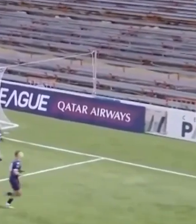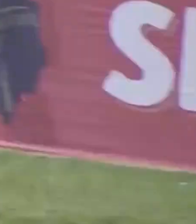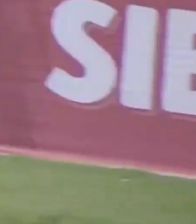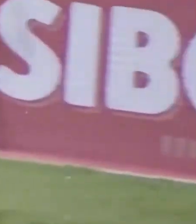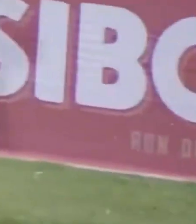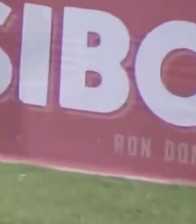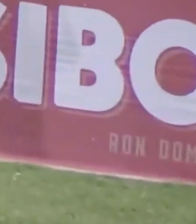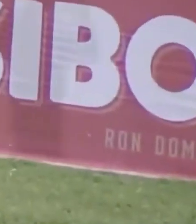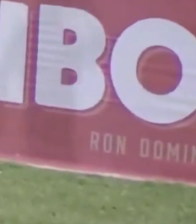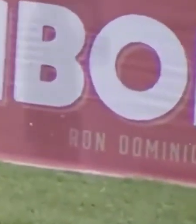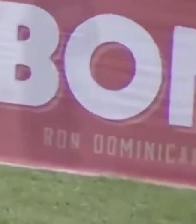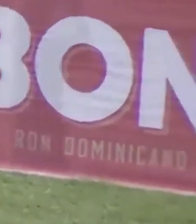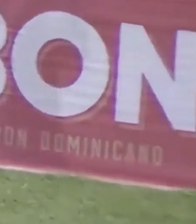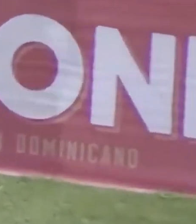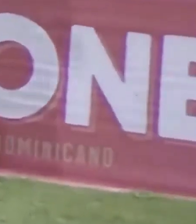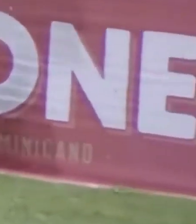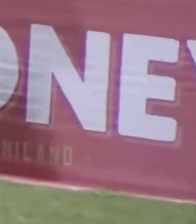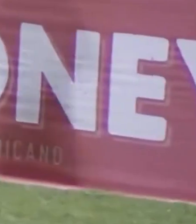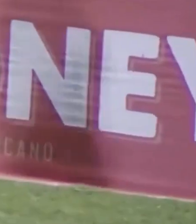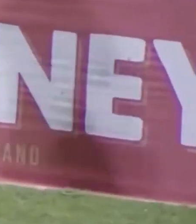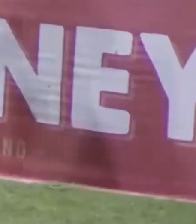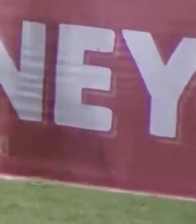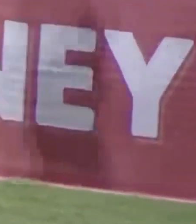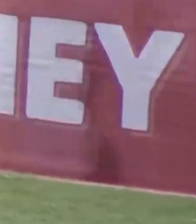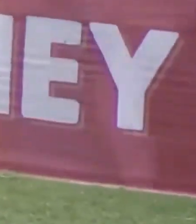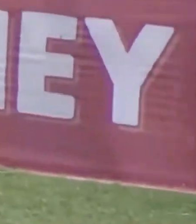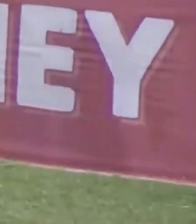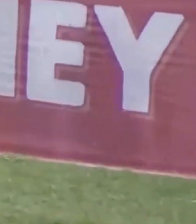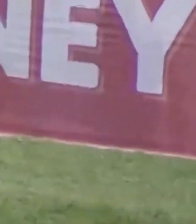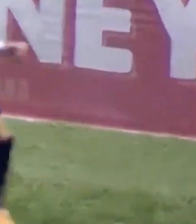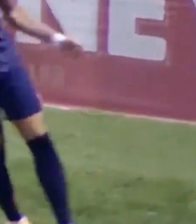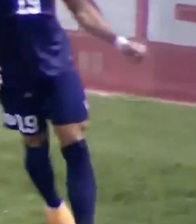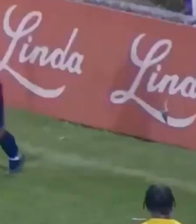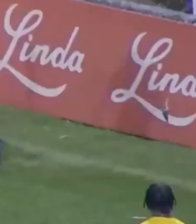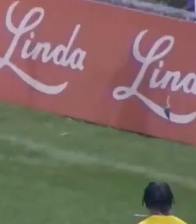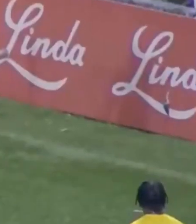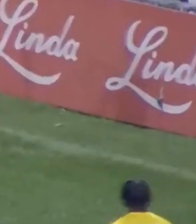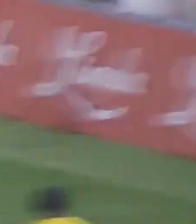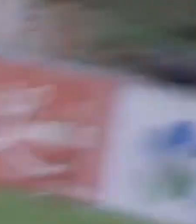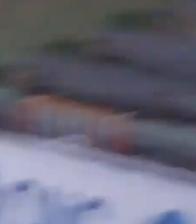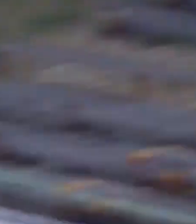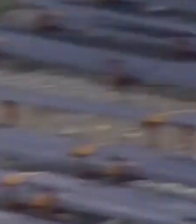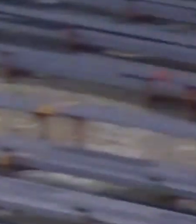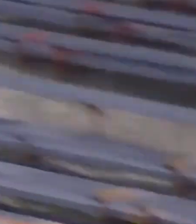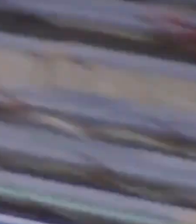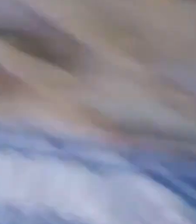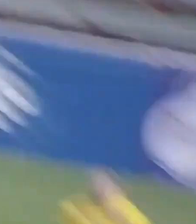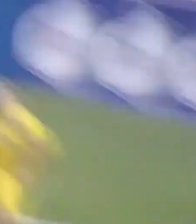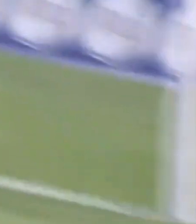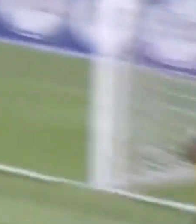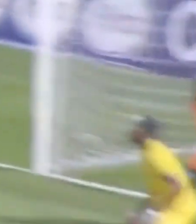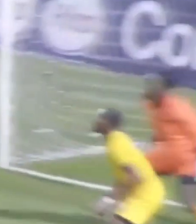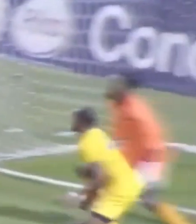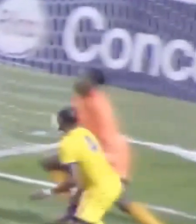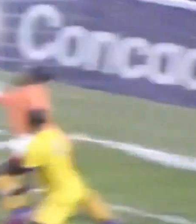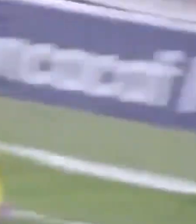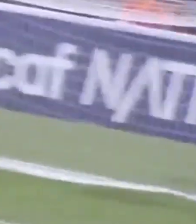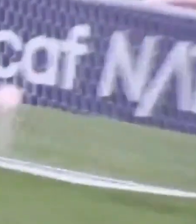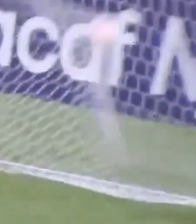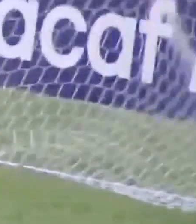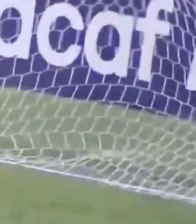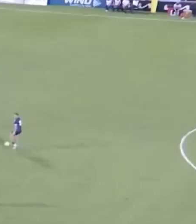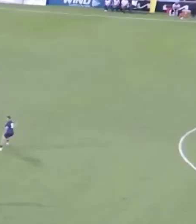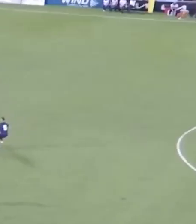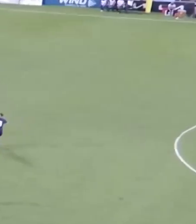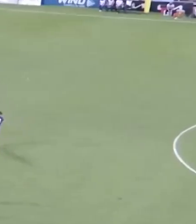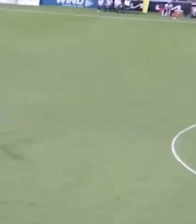It's a thumping header by Dorny Romero, who just keeps on scoring in the group stage for the Dominican